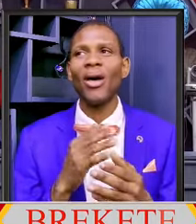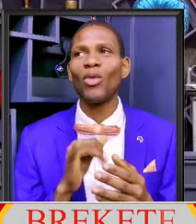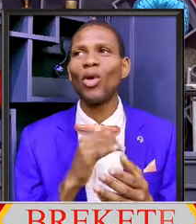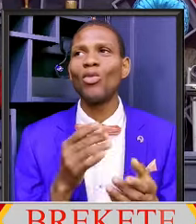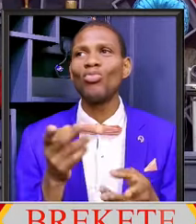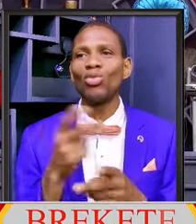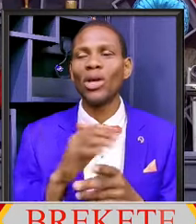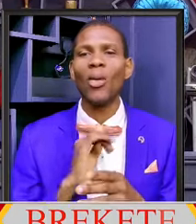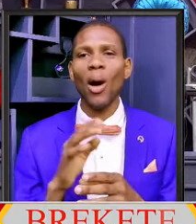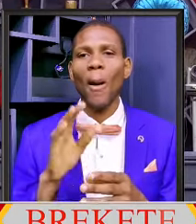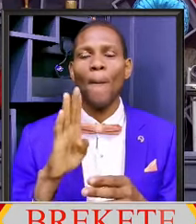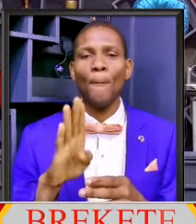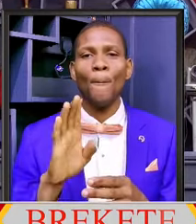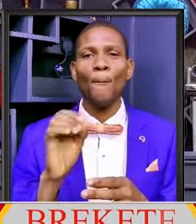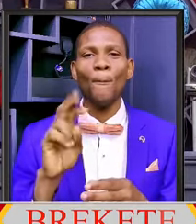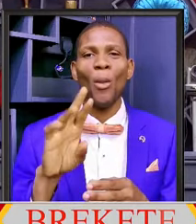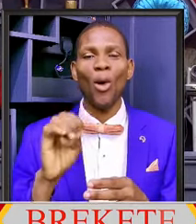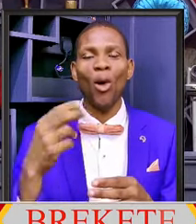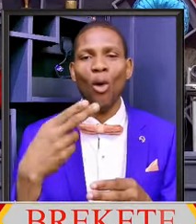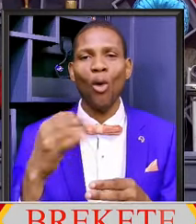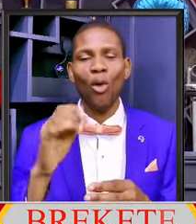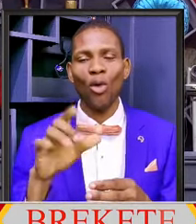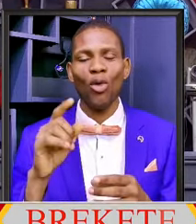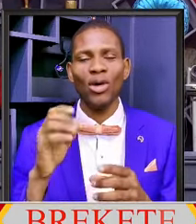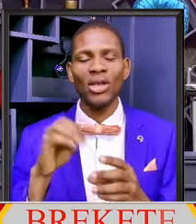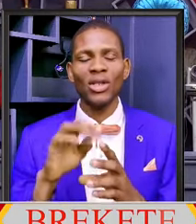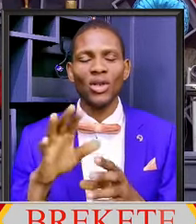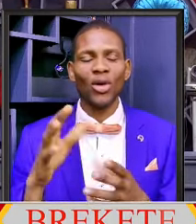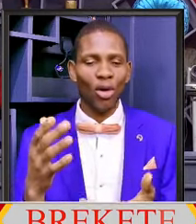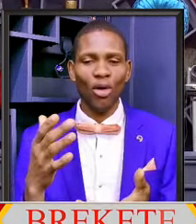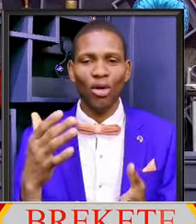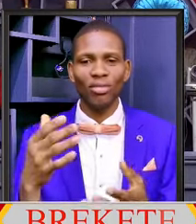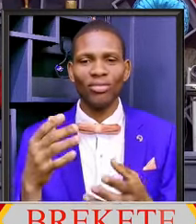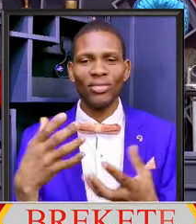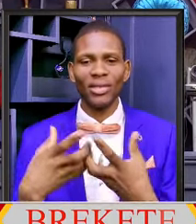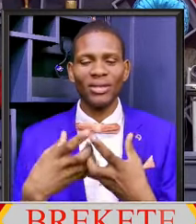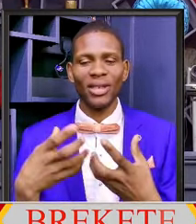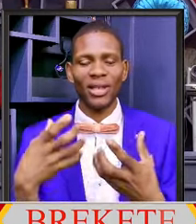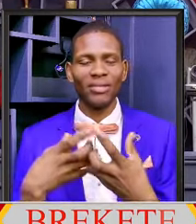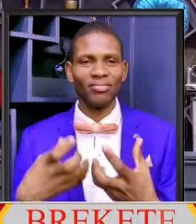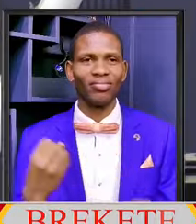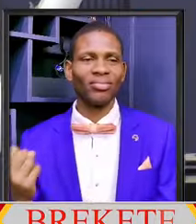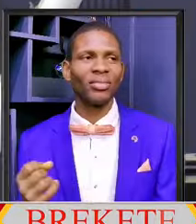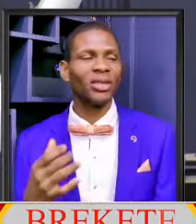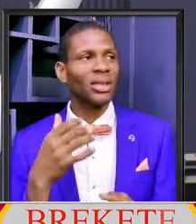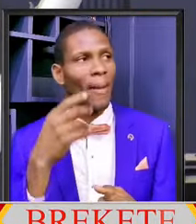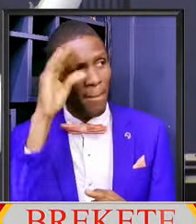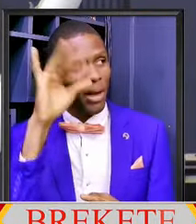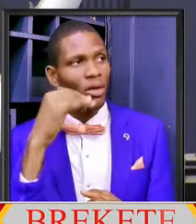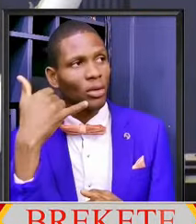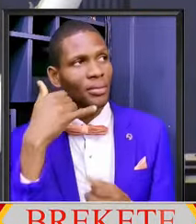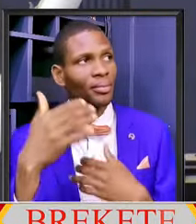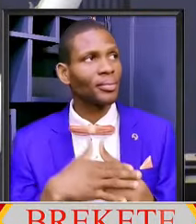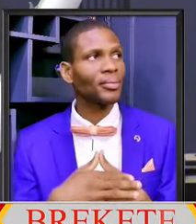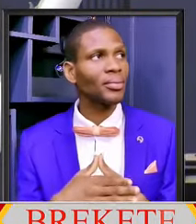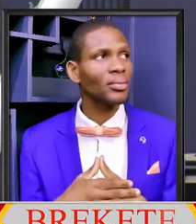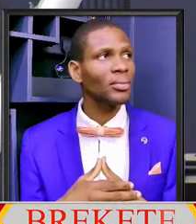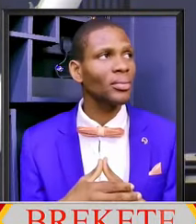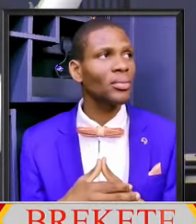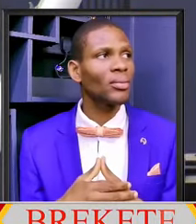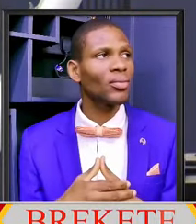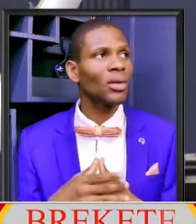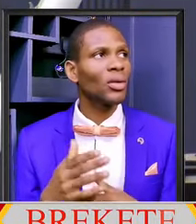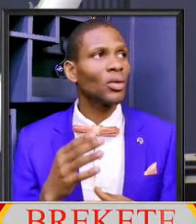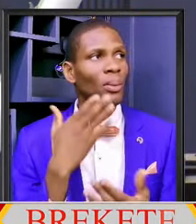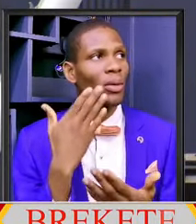landlord. Alhaji Usman Tabari from Kaduna is calling back. Hello, Alhaji Usman Tabari. Good morning, sir. Good morning, my